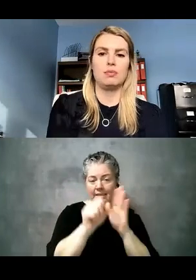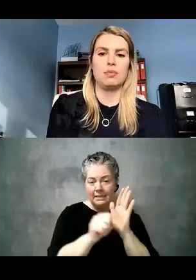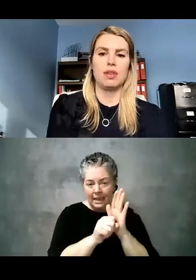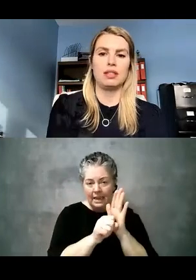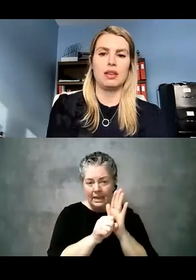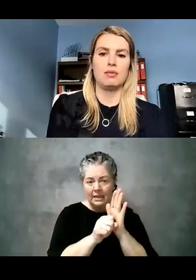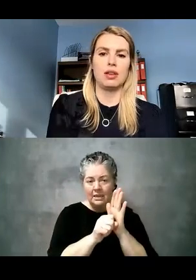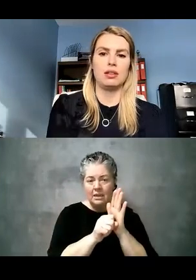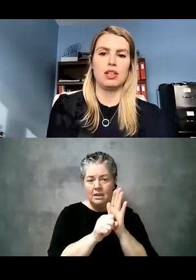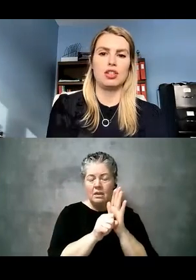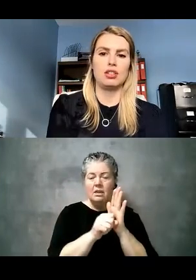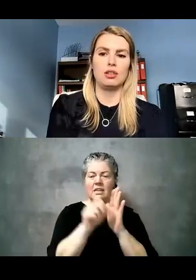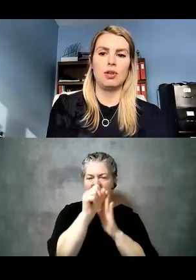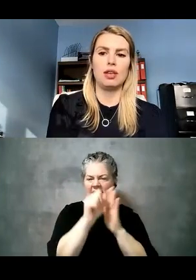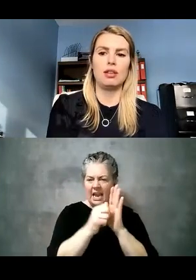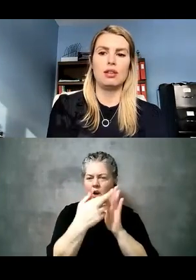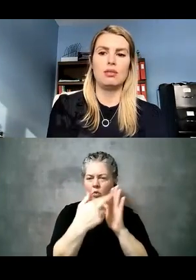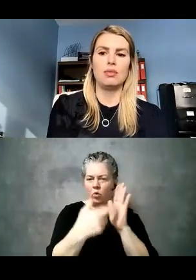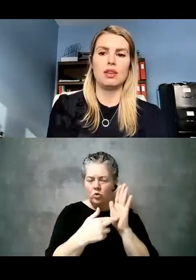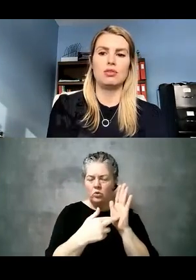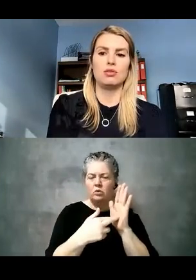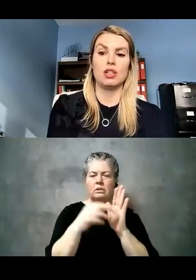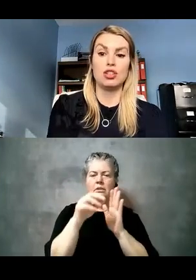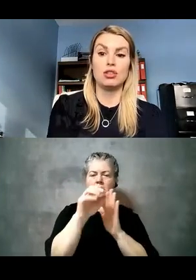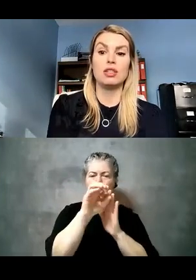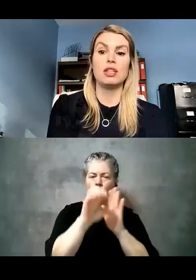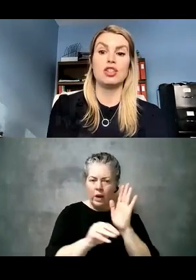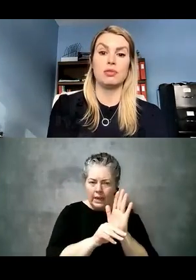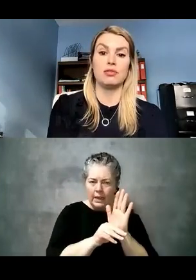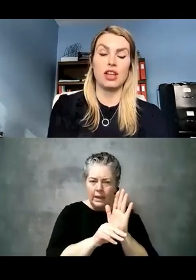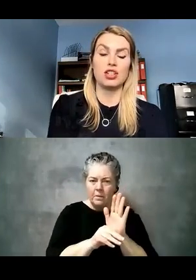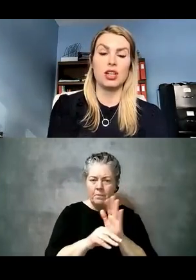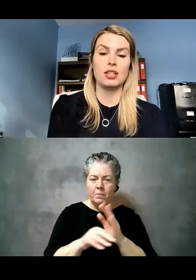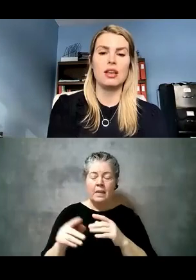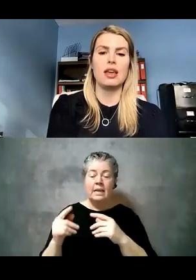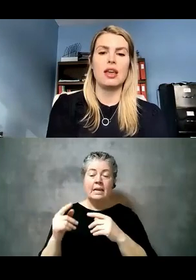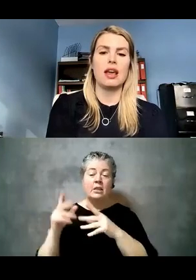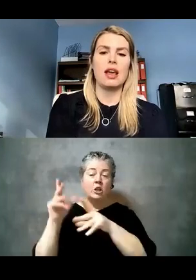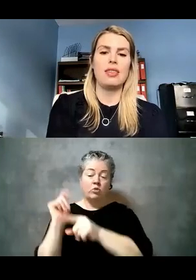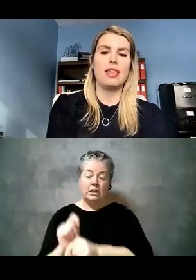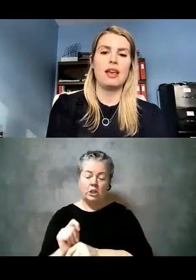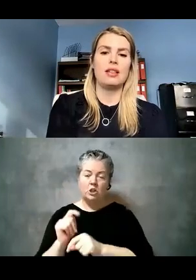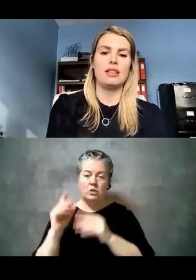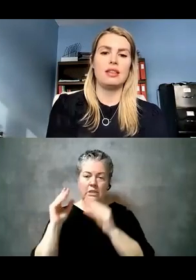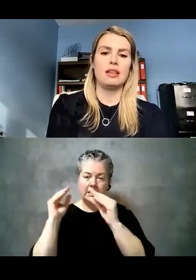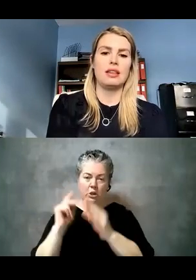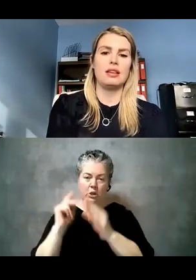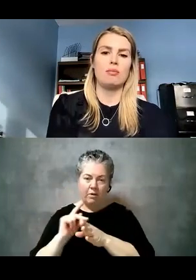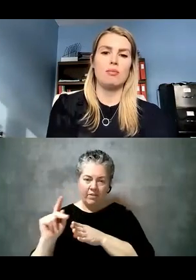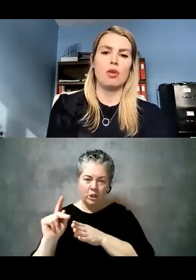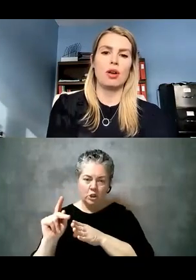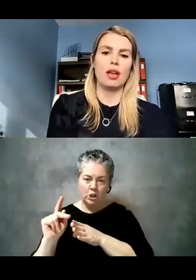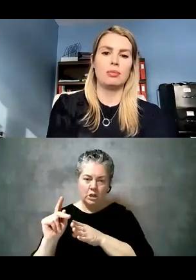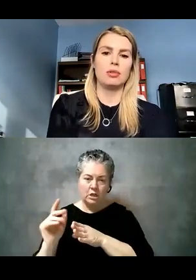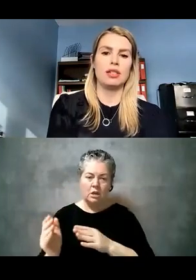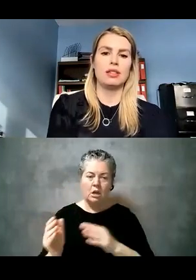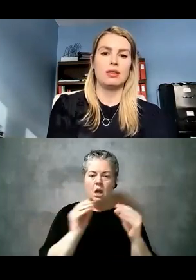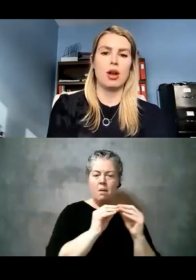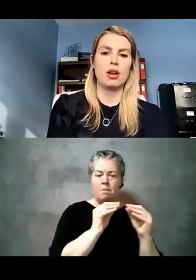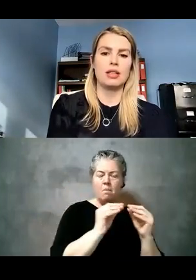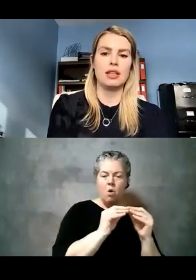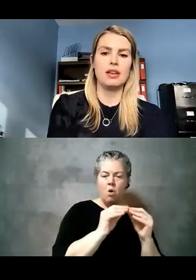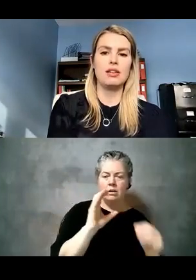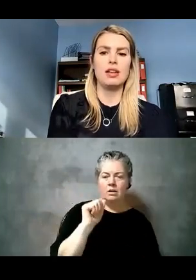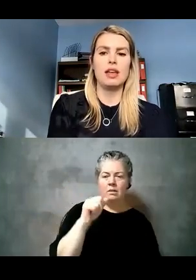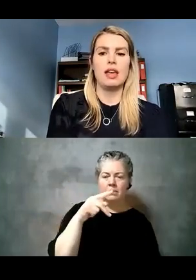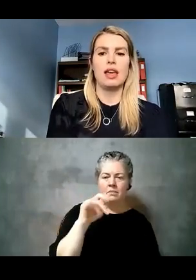this would be state regulations and curriculum, the traditional teaching profession, and then the more capitalistic